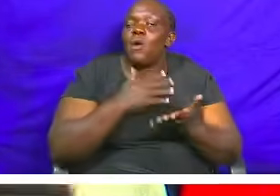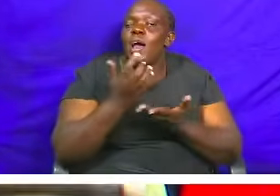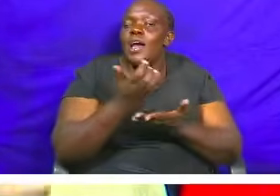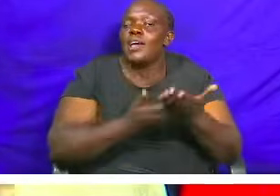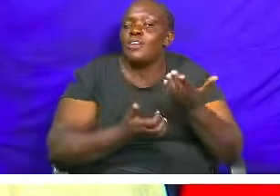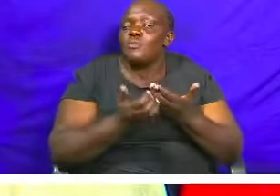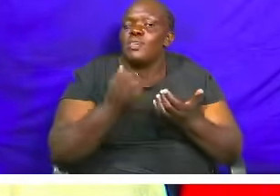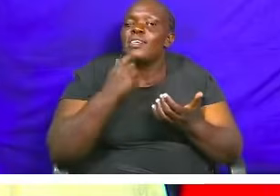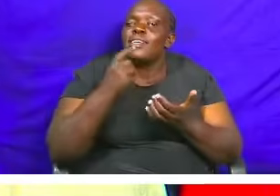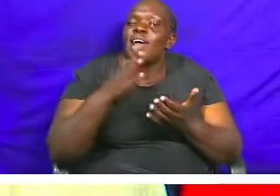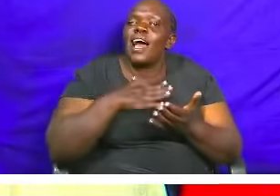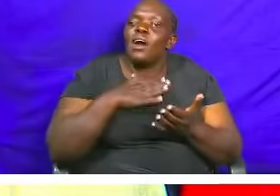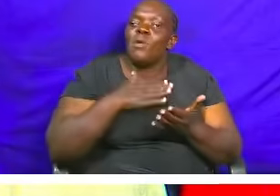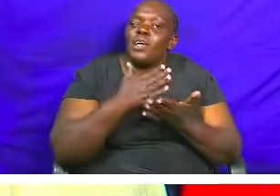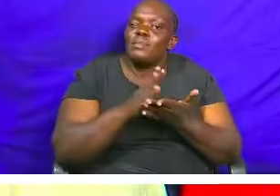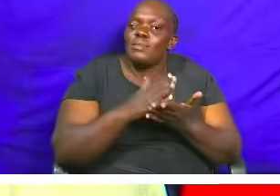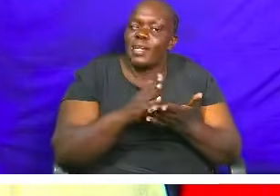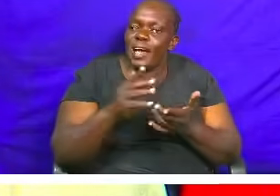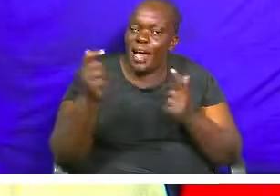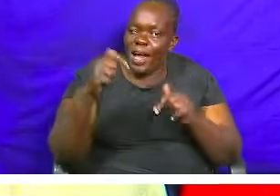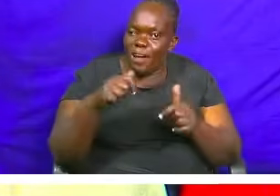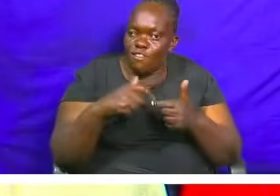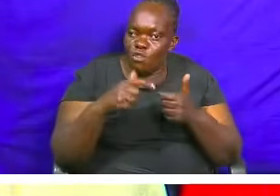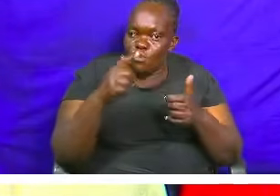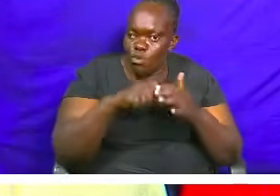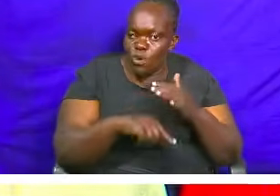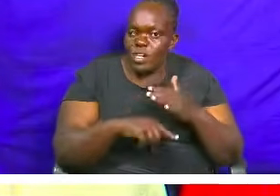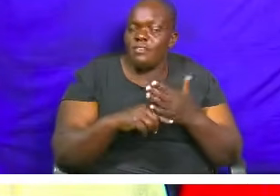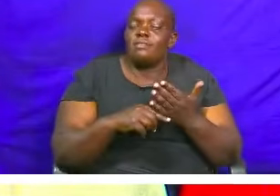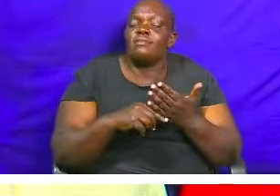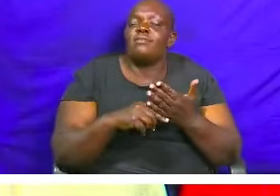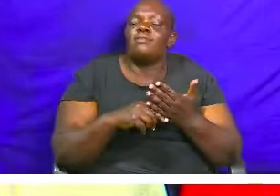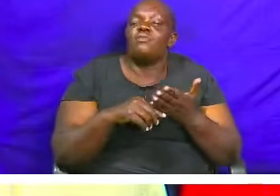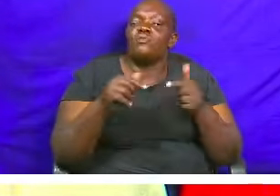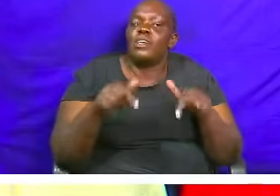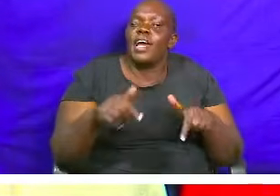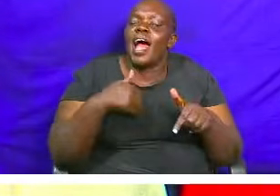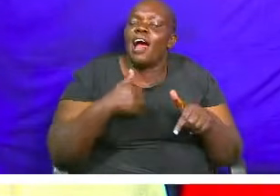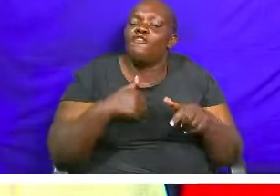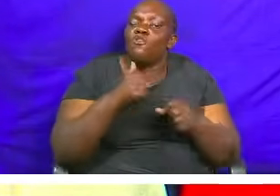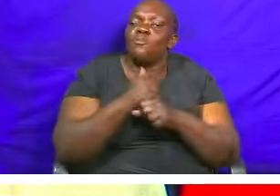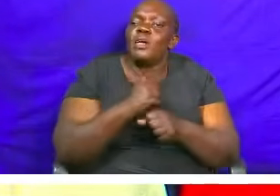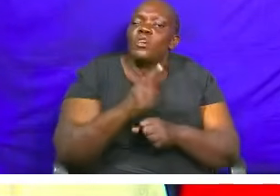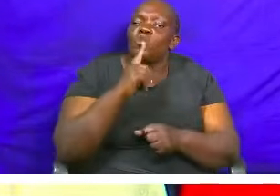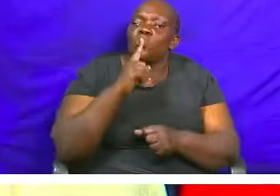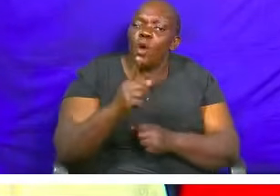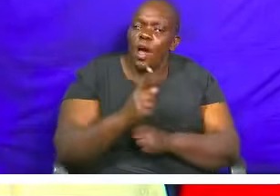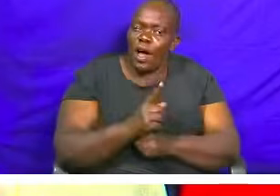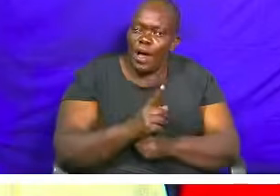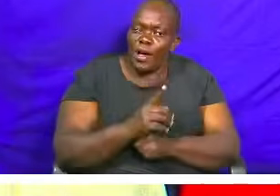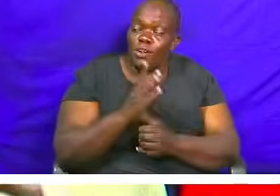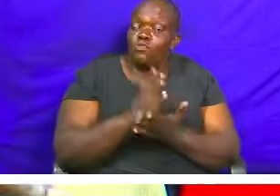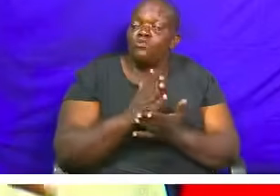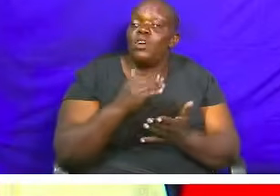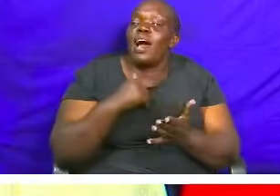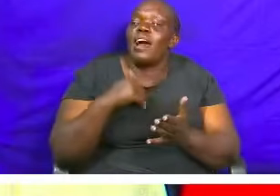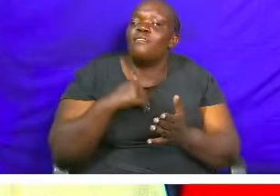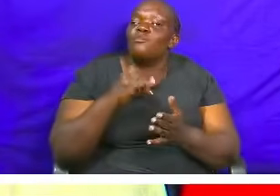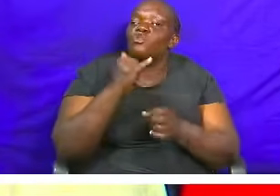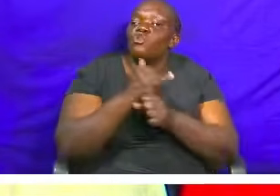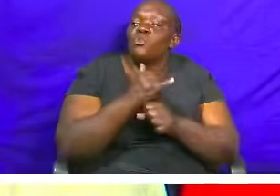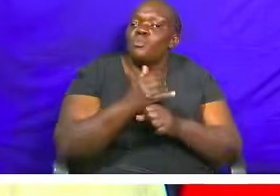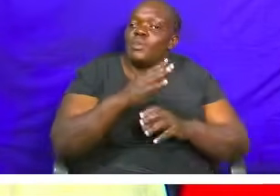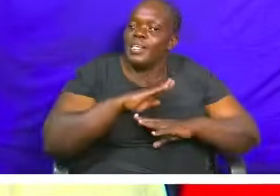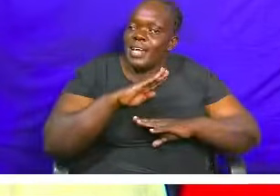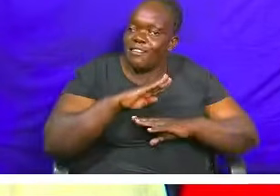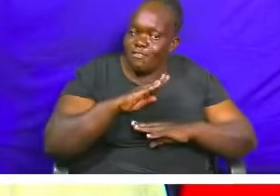you've said, our suppliers are coming from the UAE. So what contingencies do they have to ensure that we have adequate stocks in the country to ensure